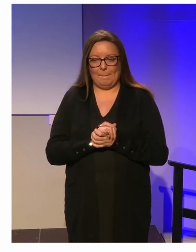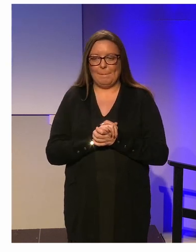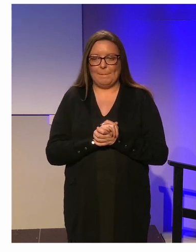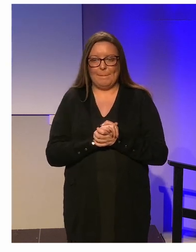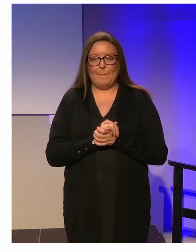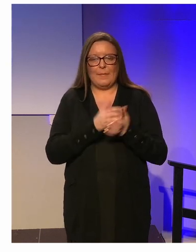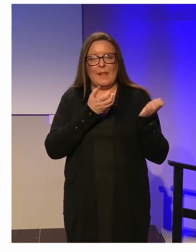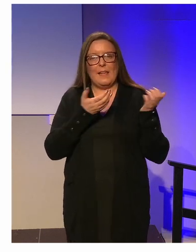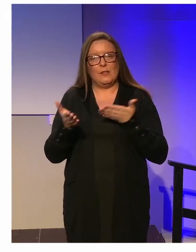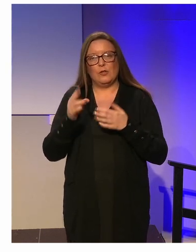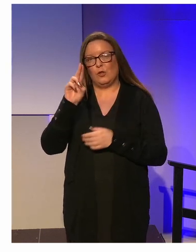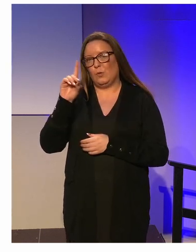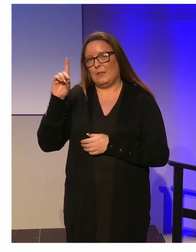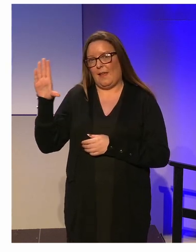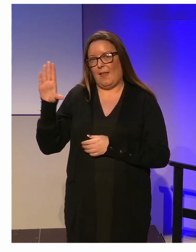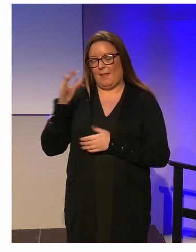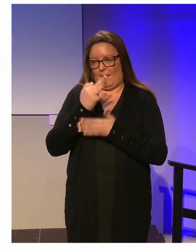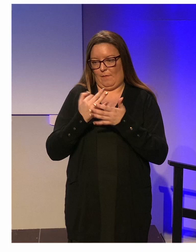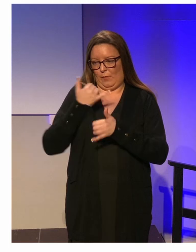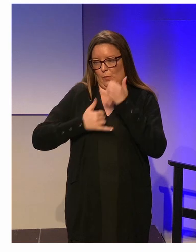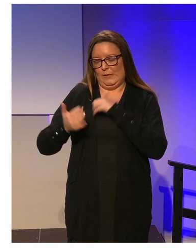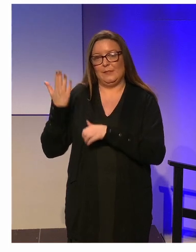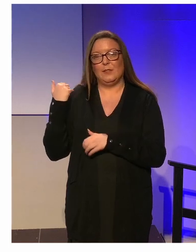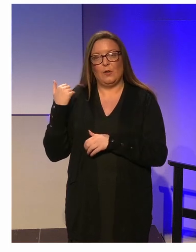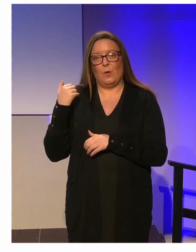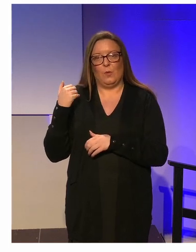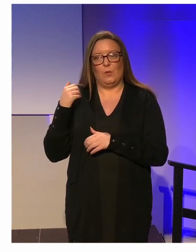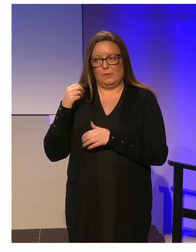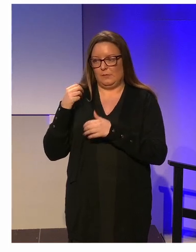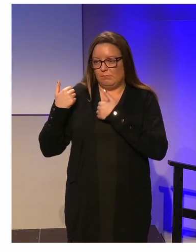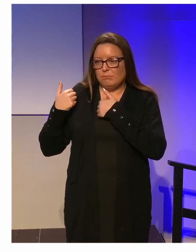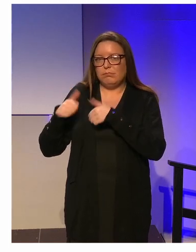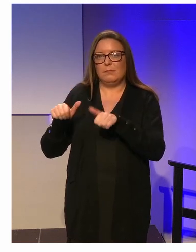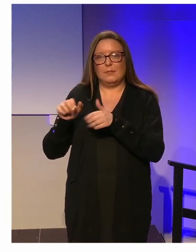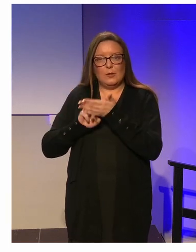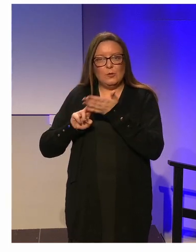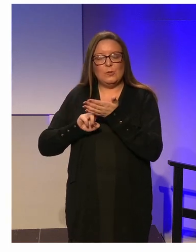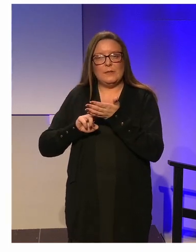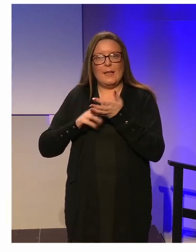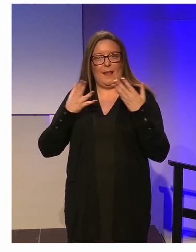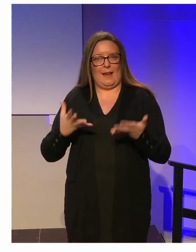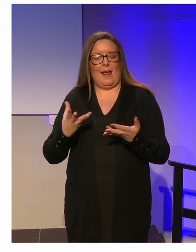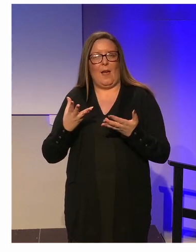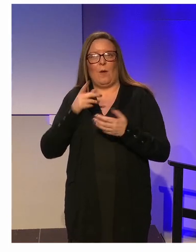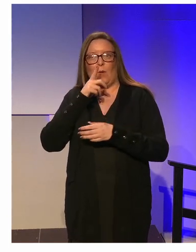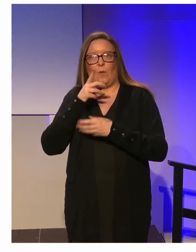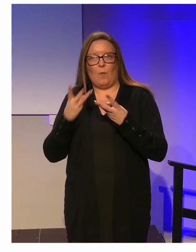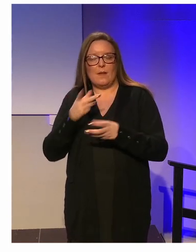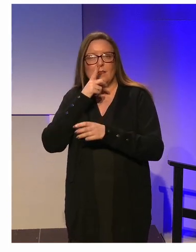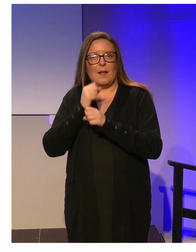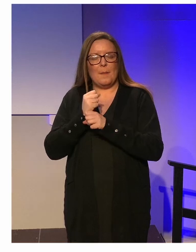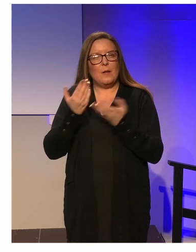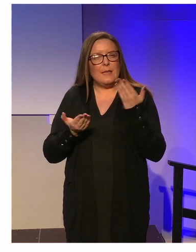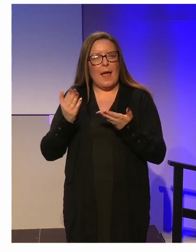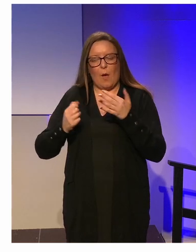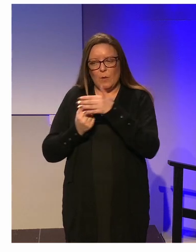introduced UDL a few years ago into our school, and today we want to kind of bring you through our journey about how we've developed that over the past